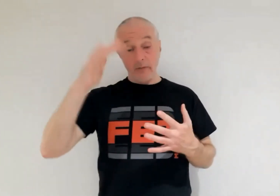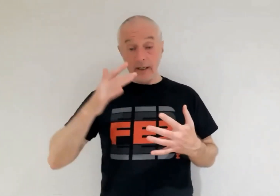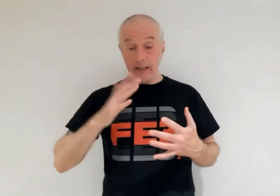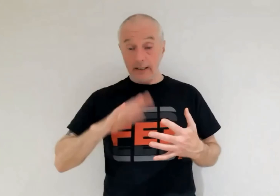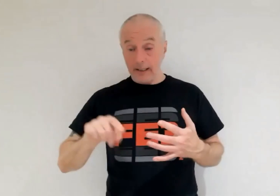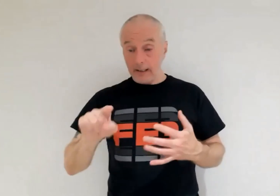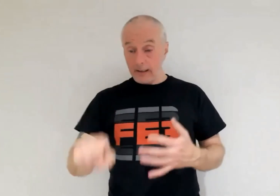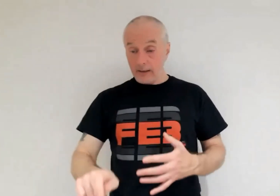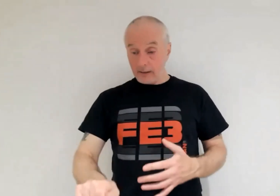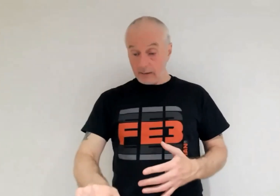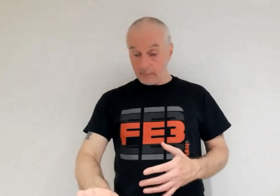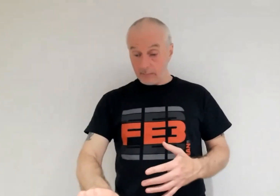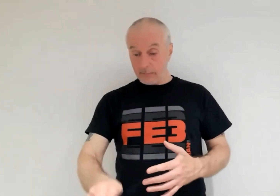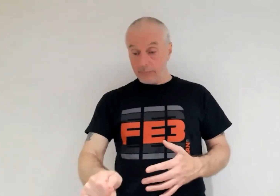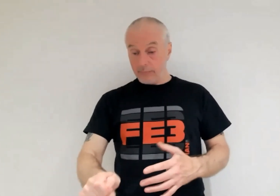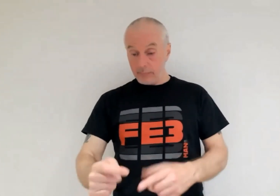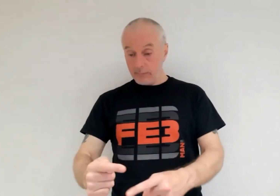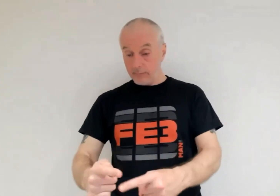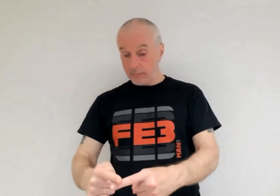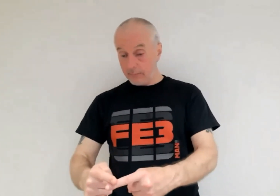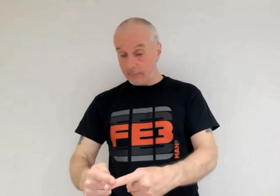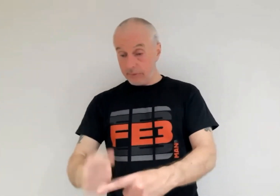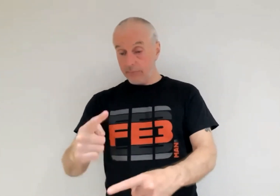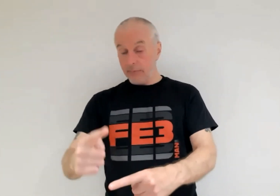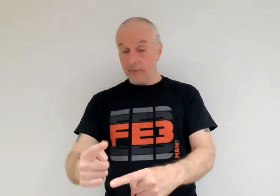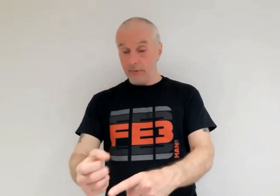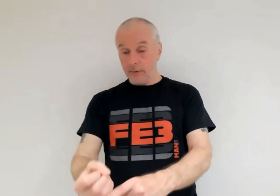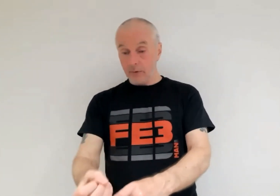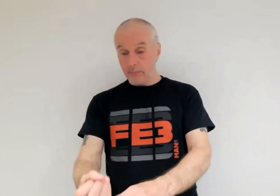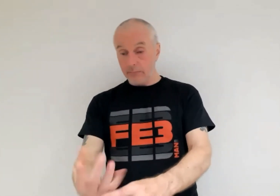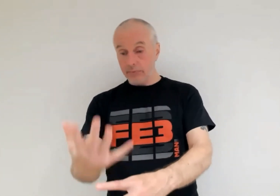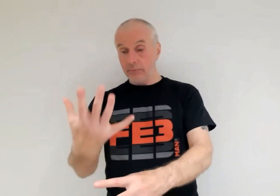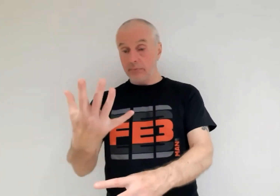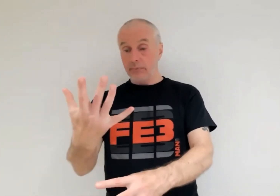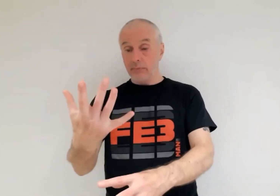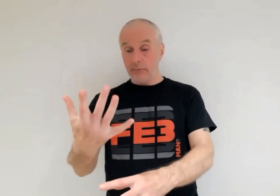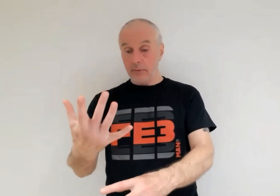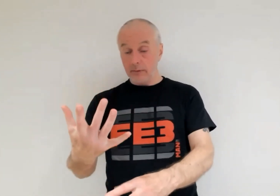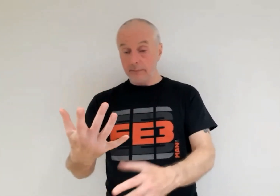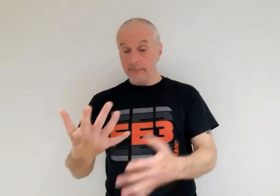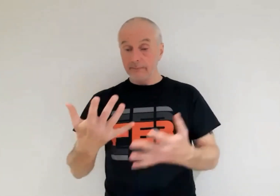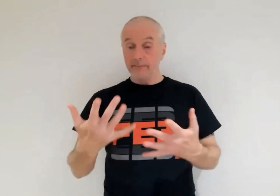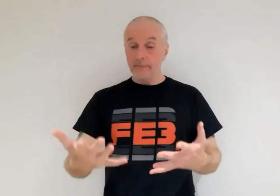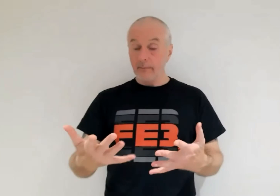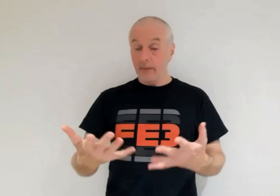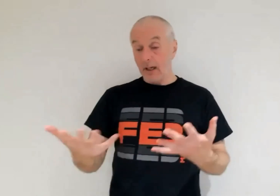sensitivity, but in all practical senses, it doesn't really make any difference to gas.